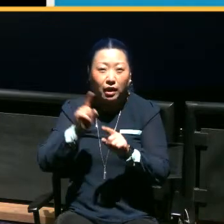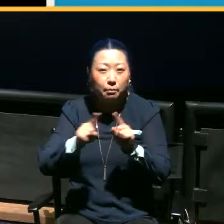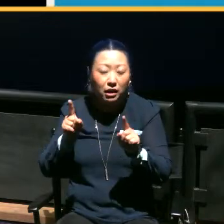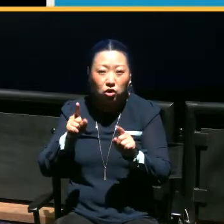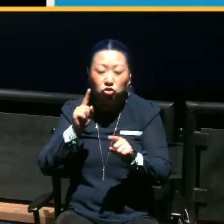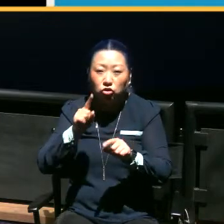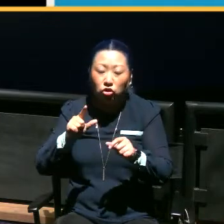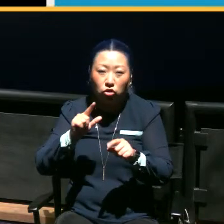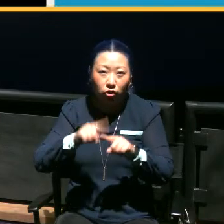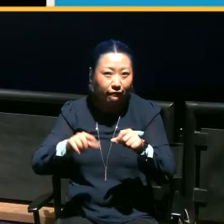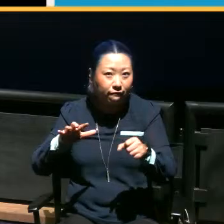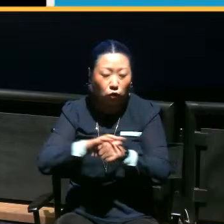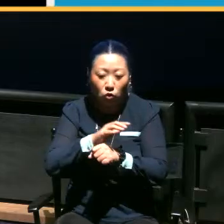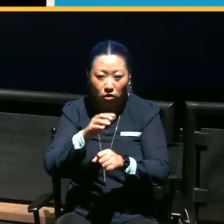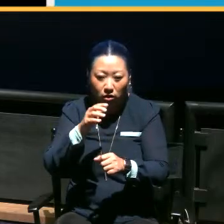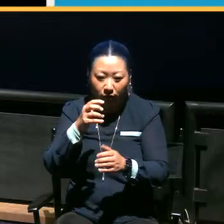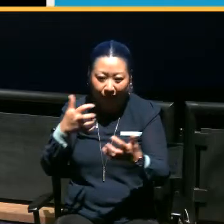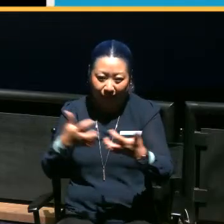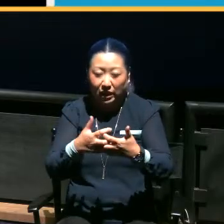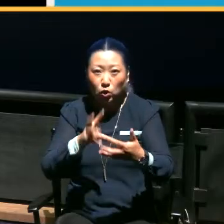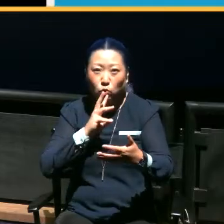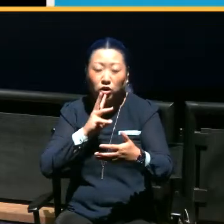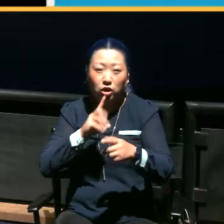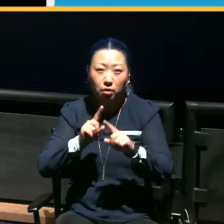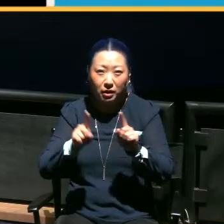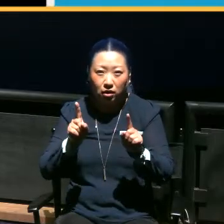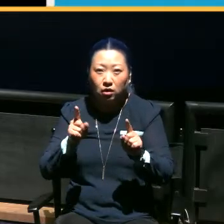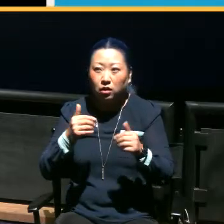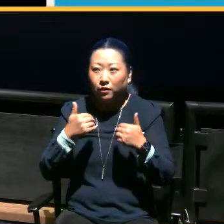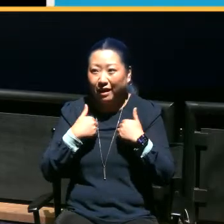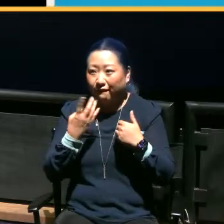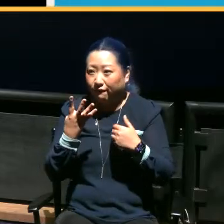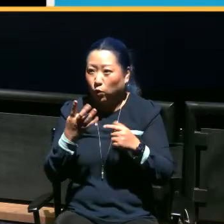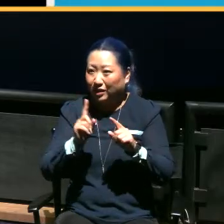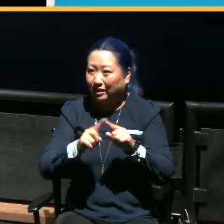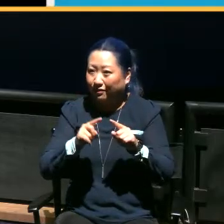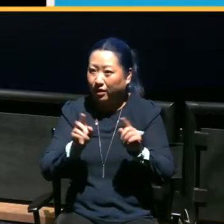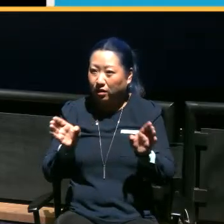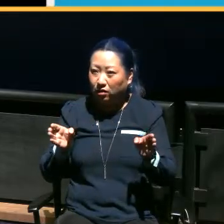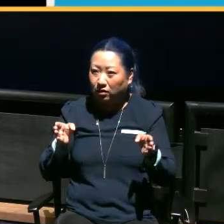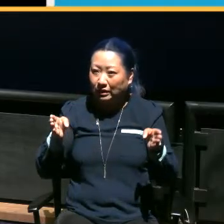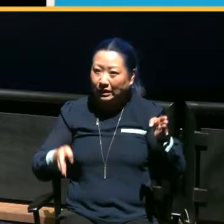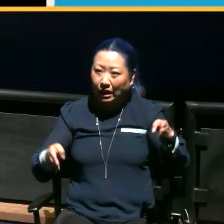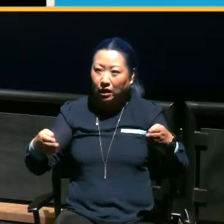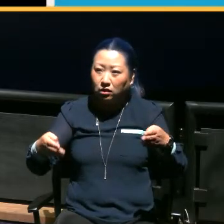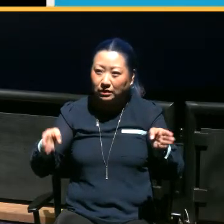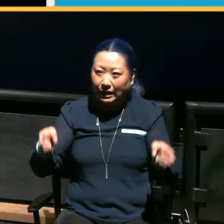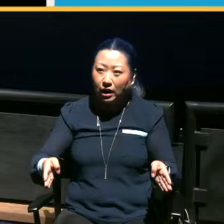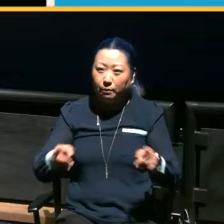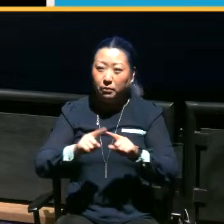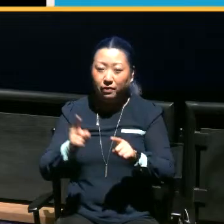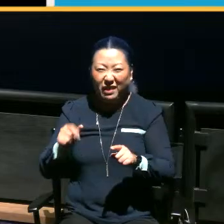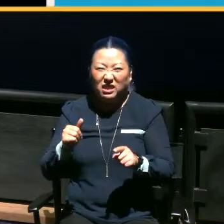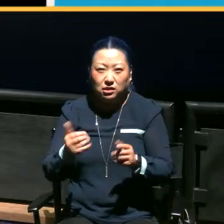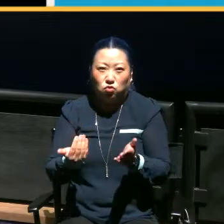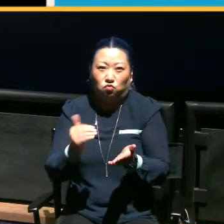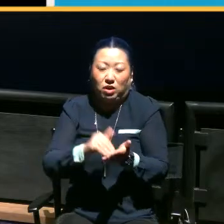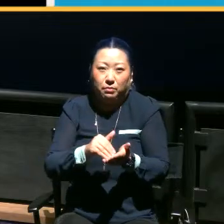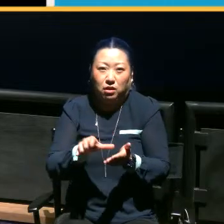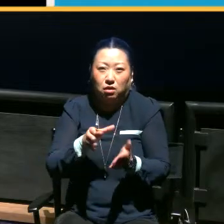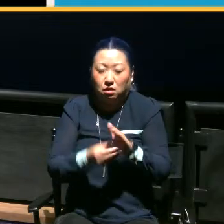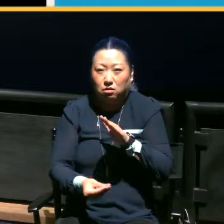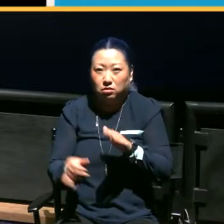shield was put on the side. But what you're looking at there, that's the actual size, and they have a replica of it. Is it open to the public